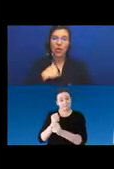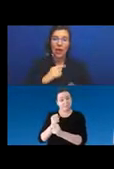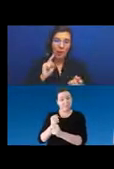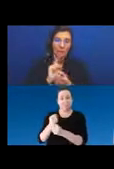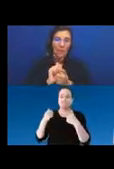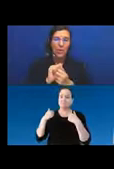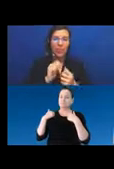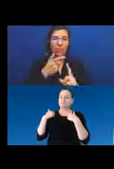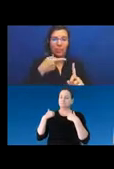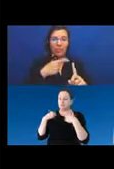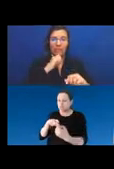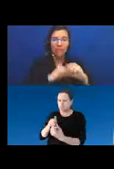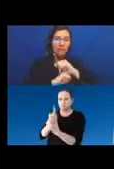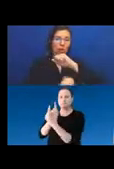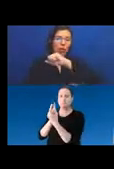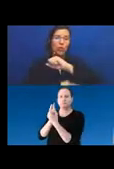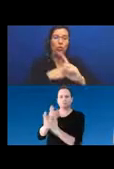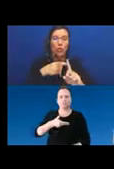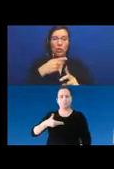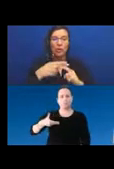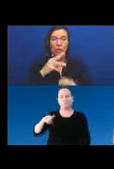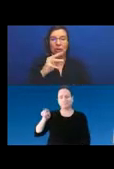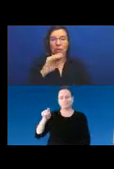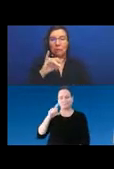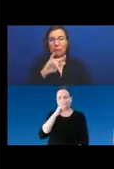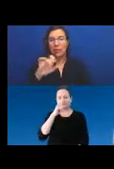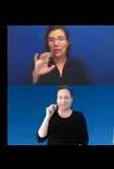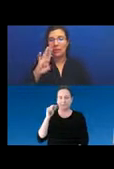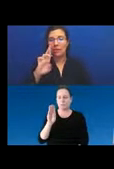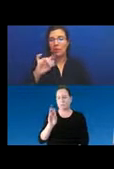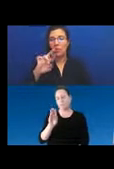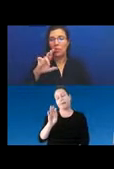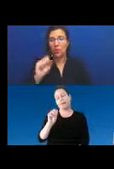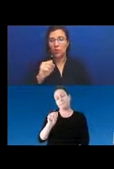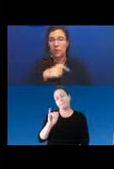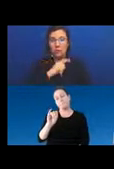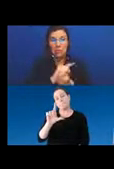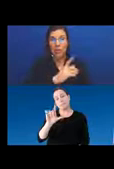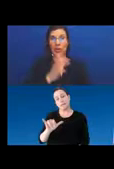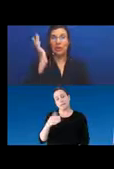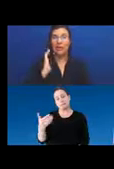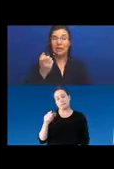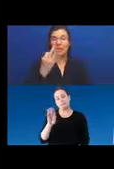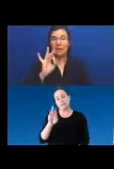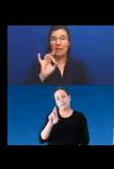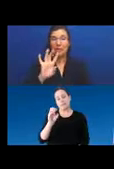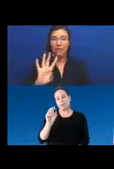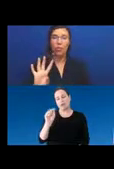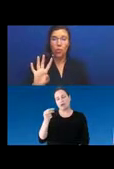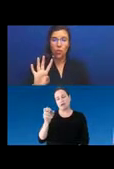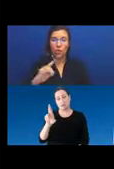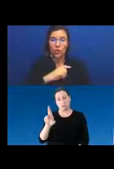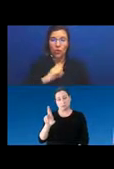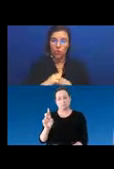of CODA. Her name is Millie Brother. Met her in 1984. She